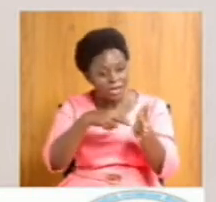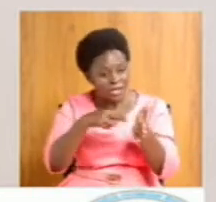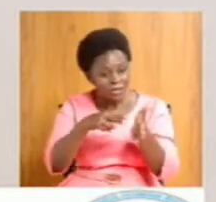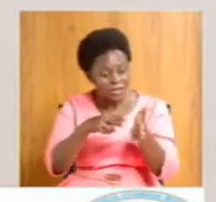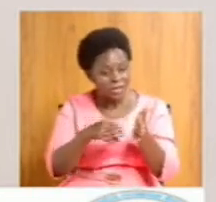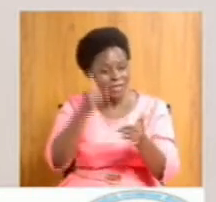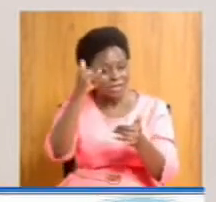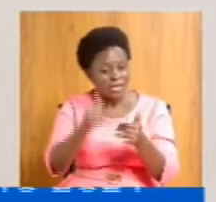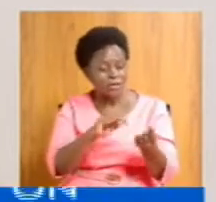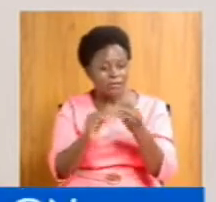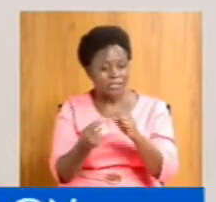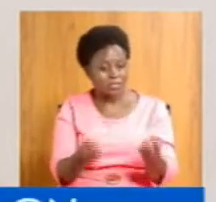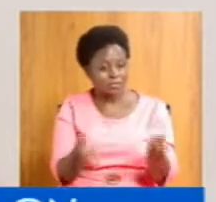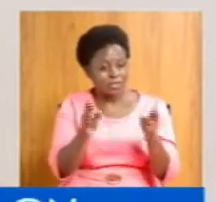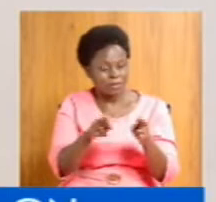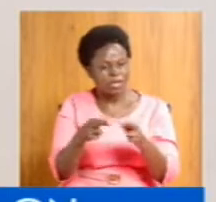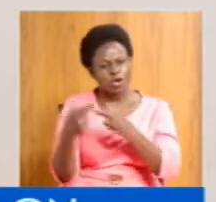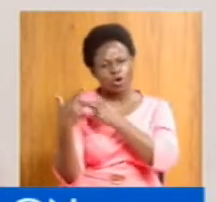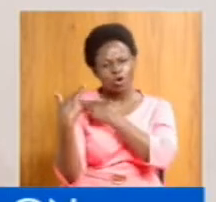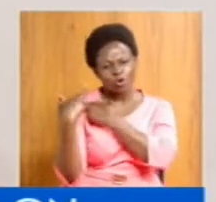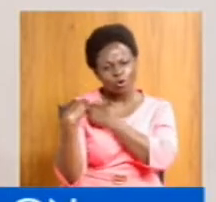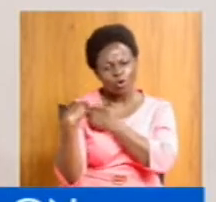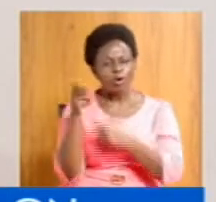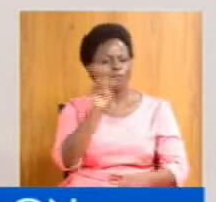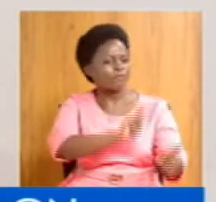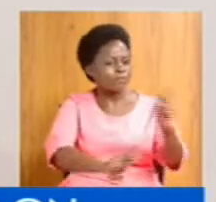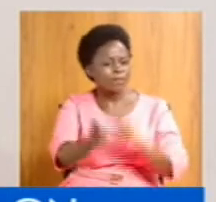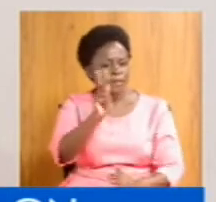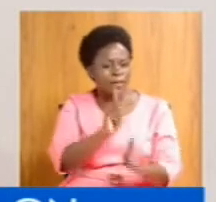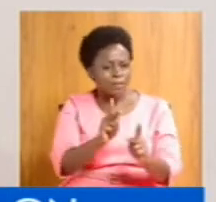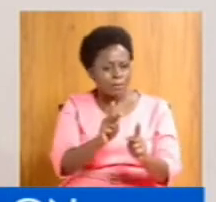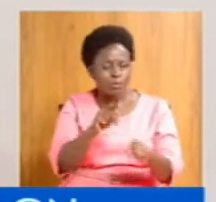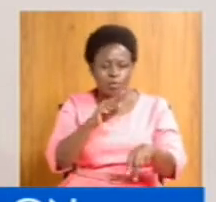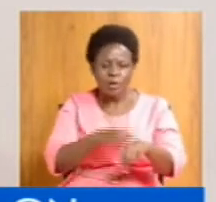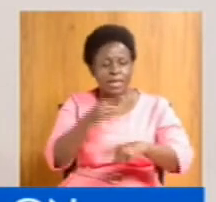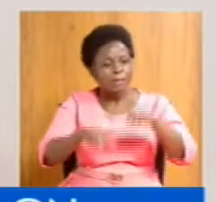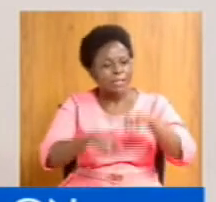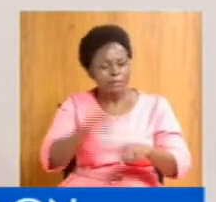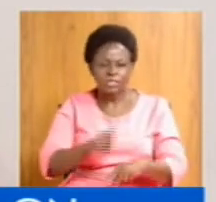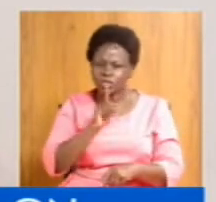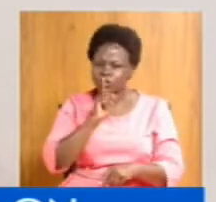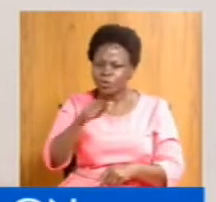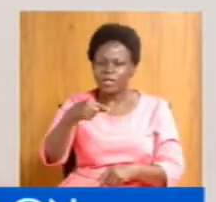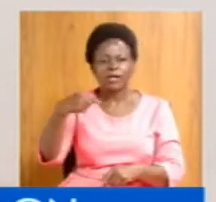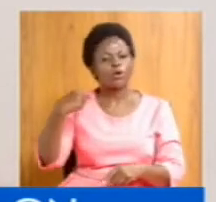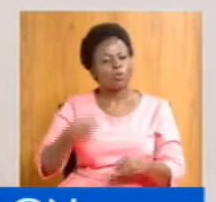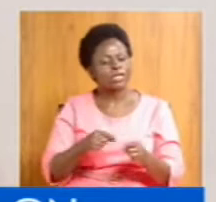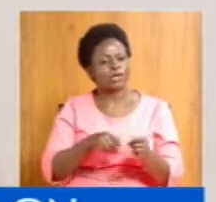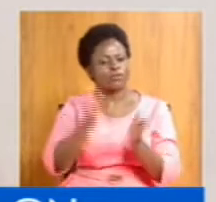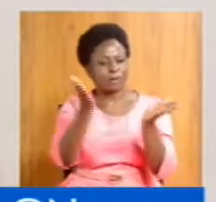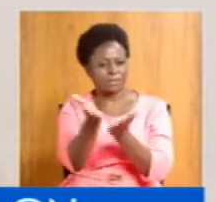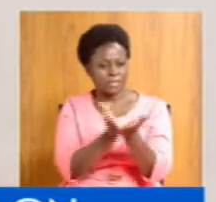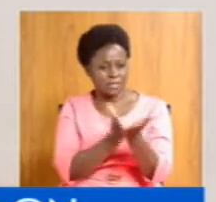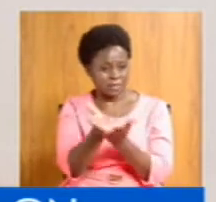of the discussion that is going on here. What is the role of a citizen while participating in ensuring this quality of public